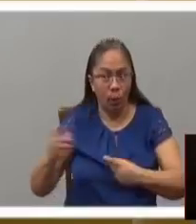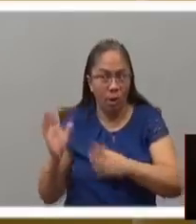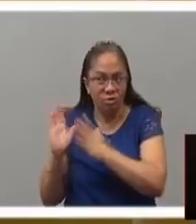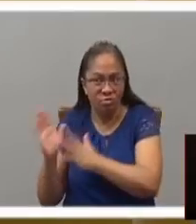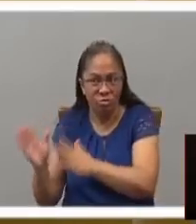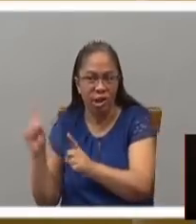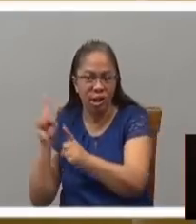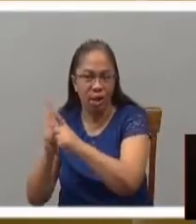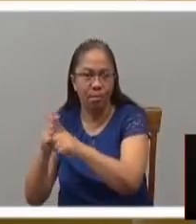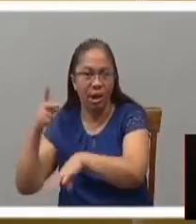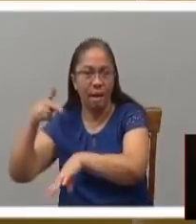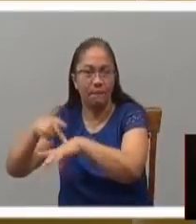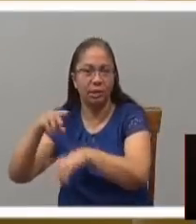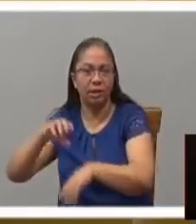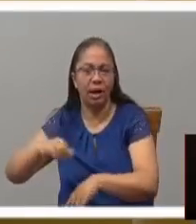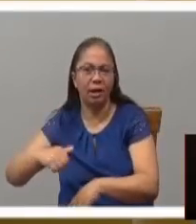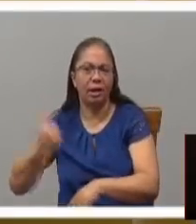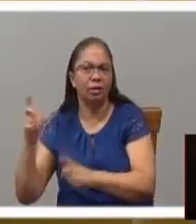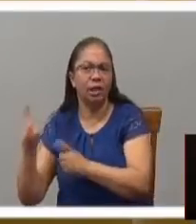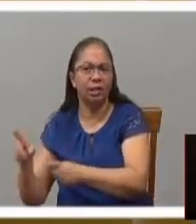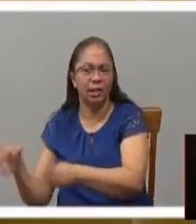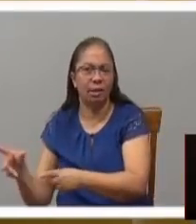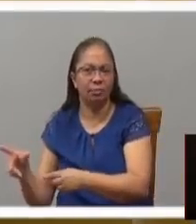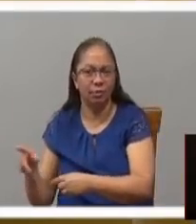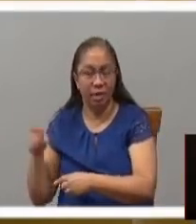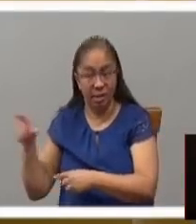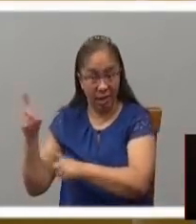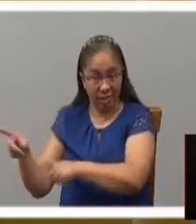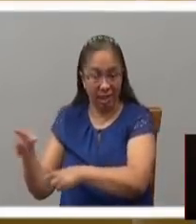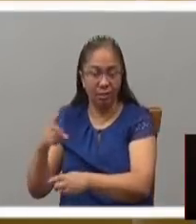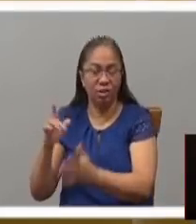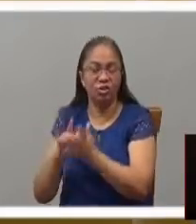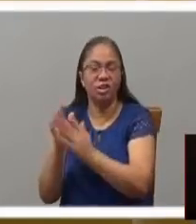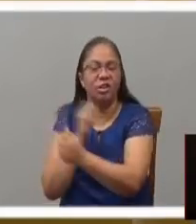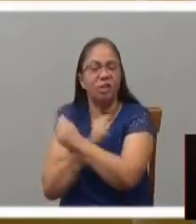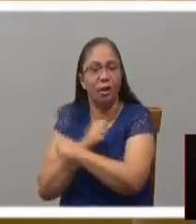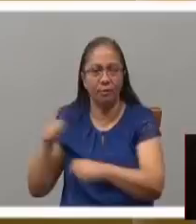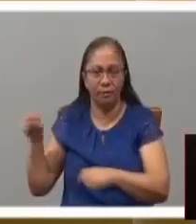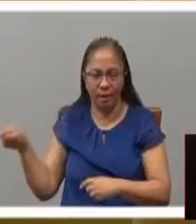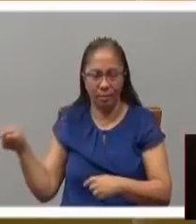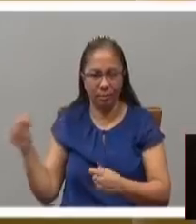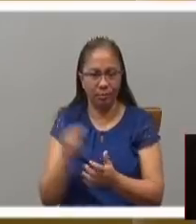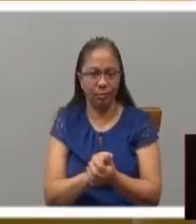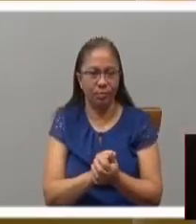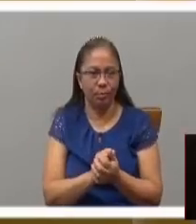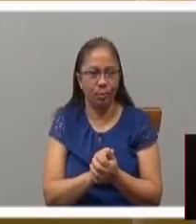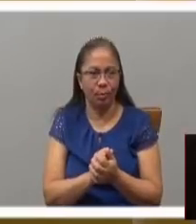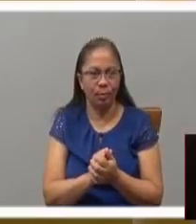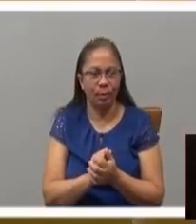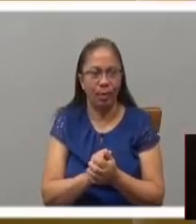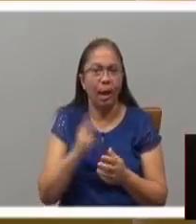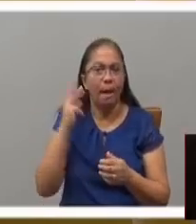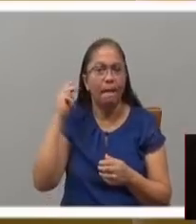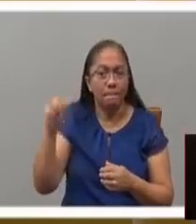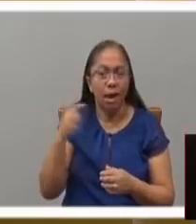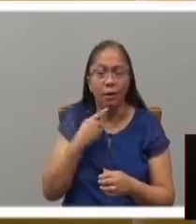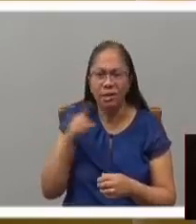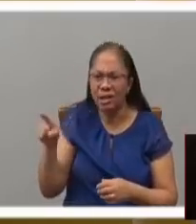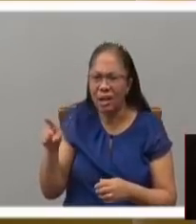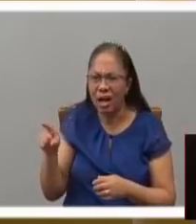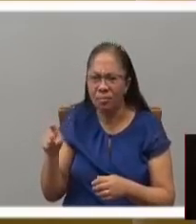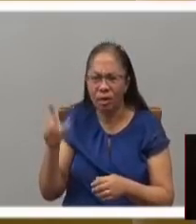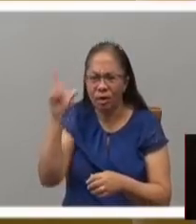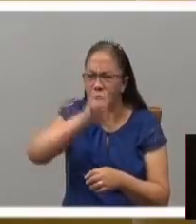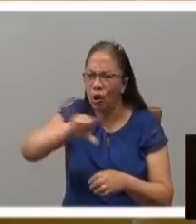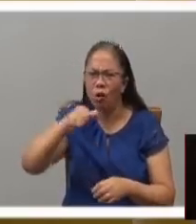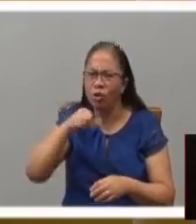Peter and the other disciple, the one Jesus loved. "They have taken the Lord out of the tomb," she